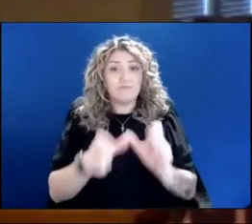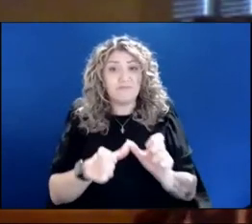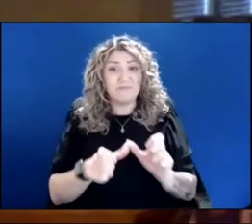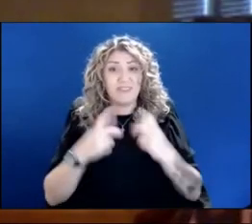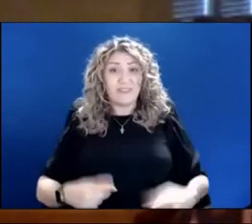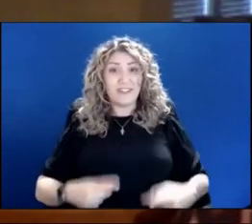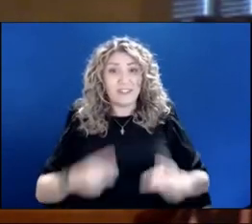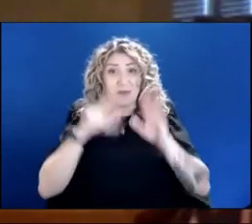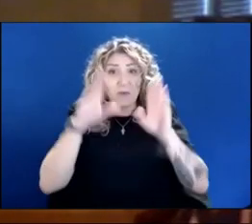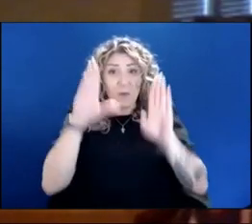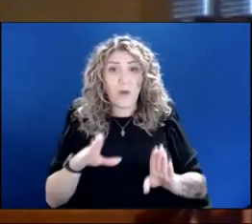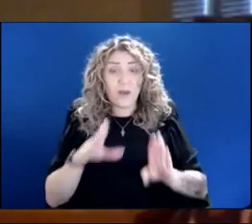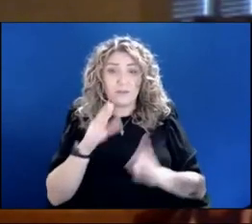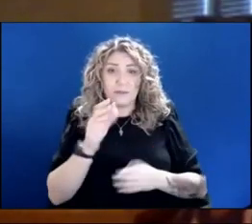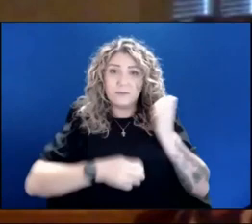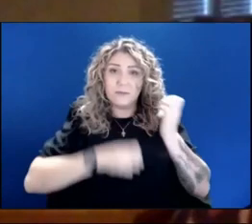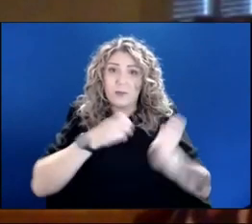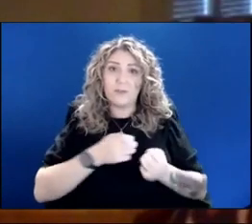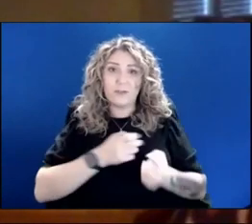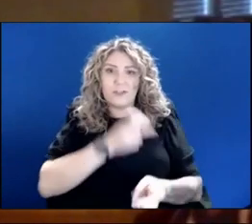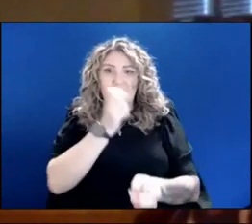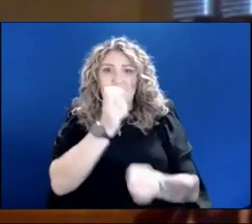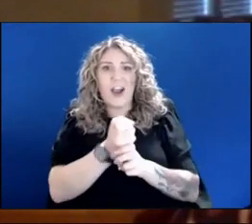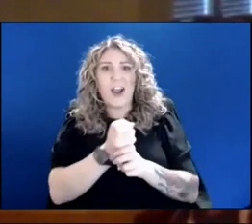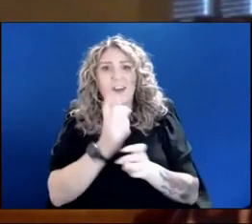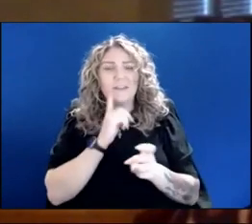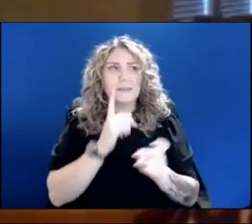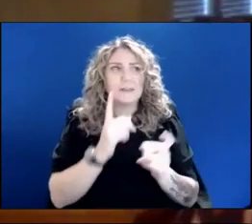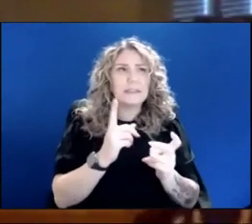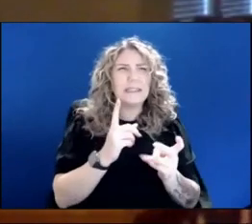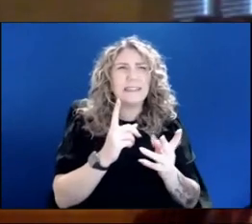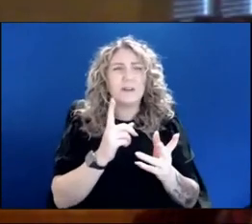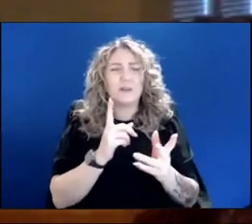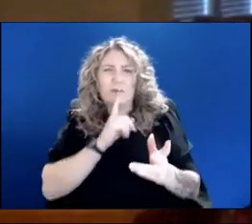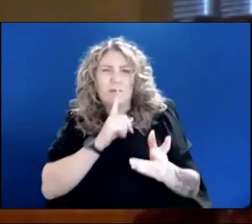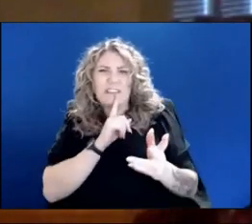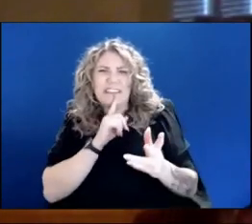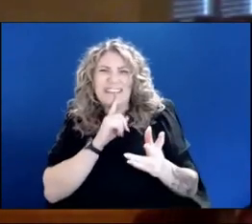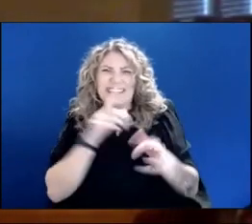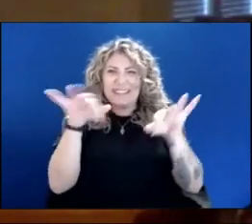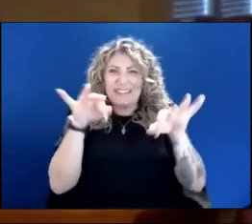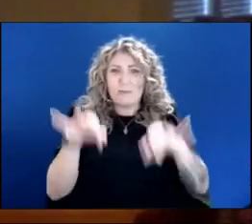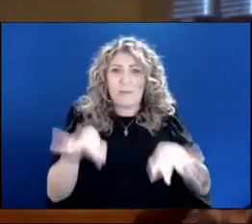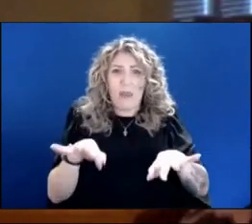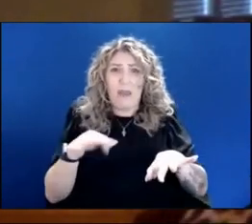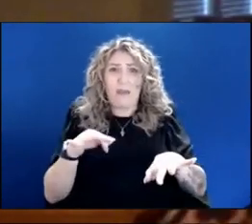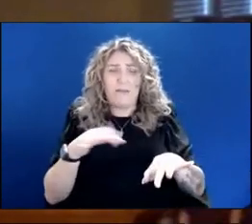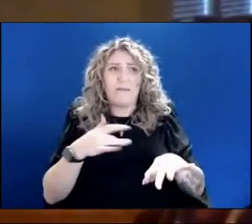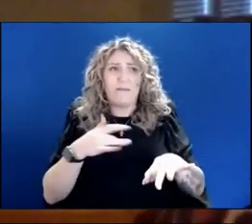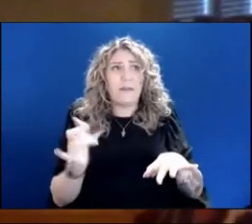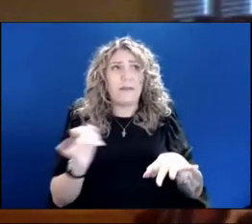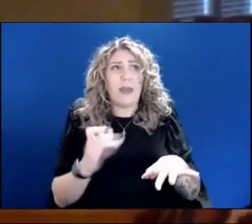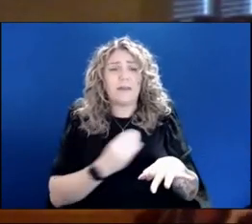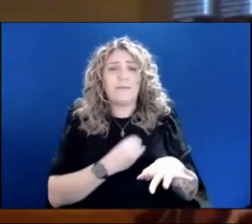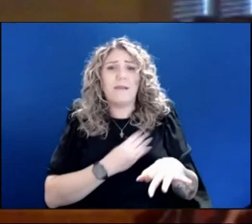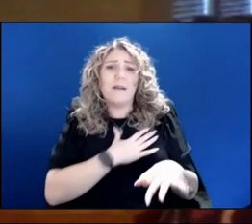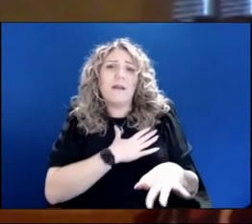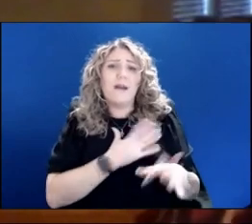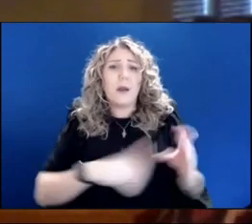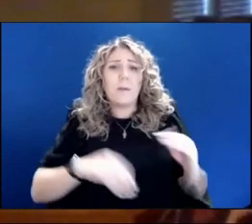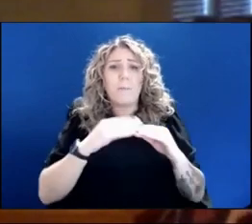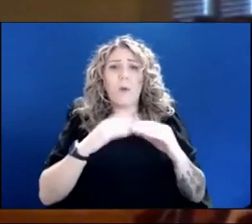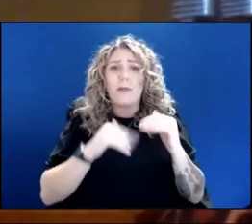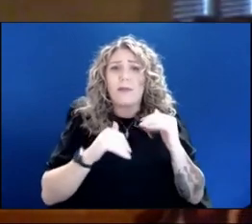wonderful, and emotionally, it's just hard to even quantify what a gift I feel. I feel like I've been given so much more than I gave in the kidney every day.